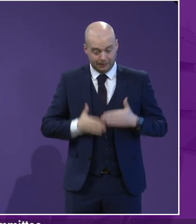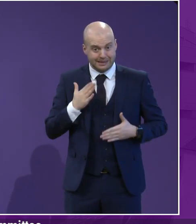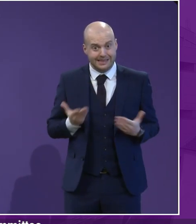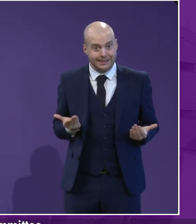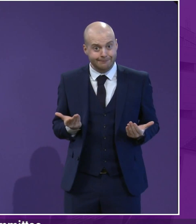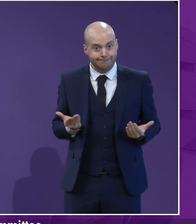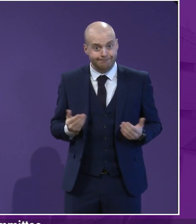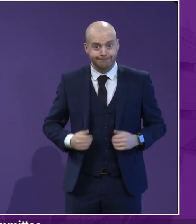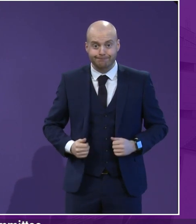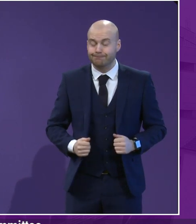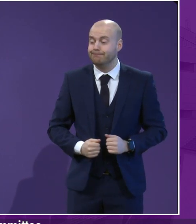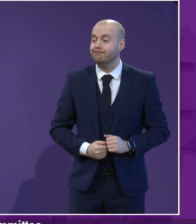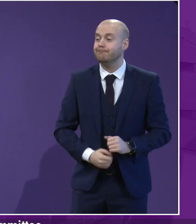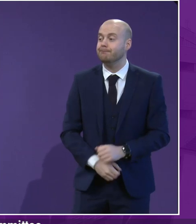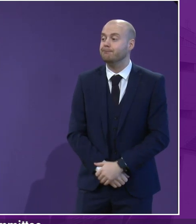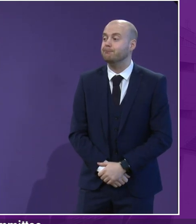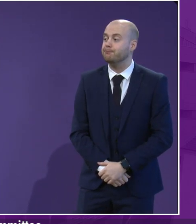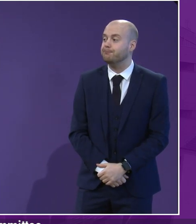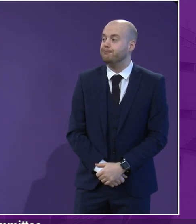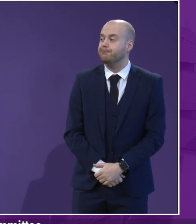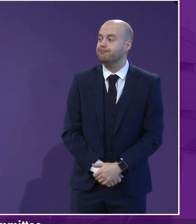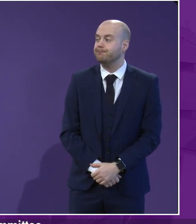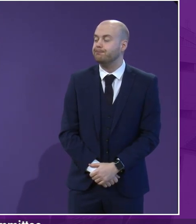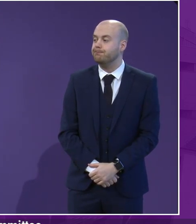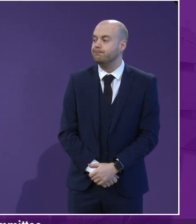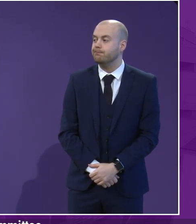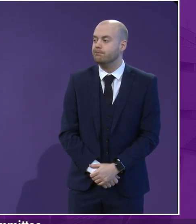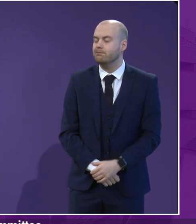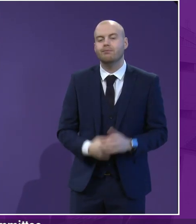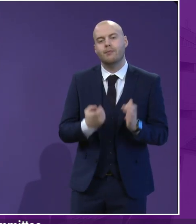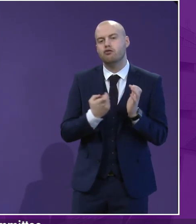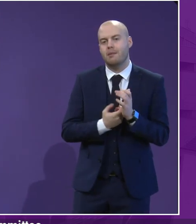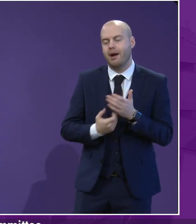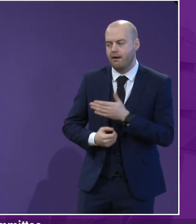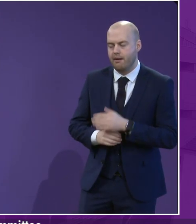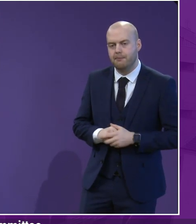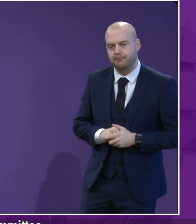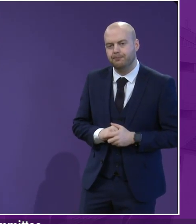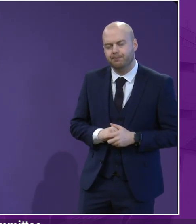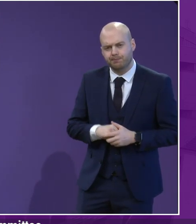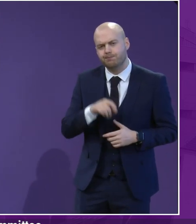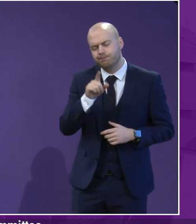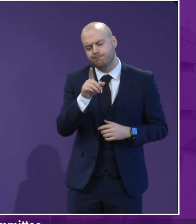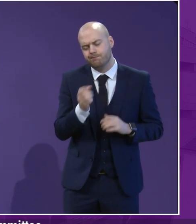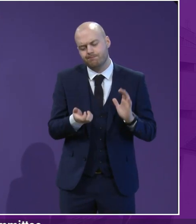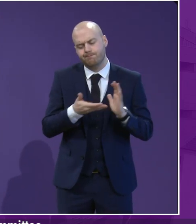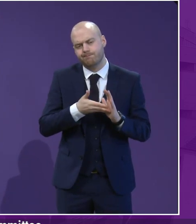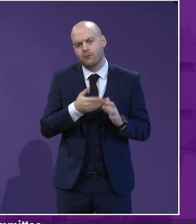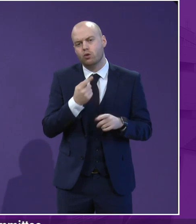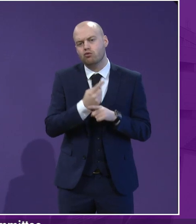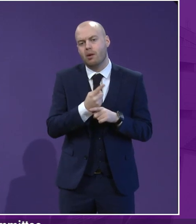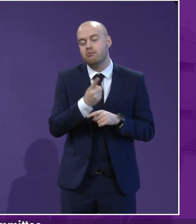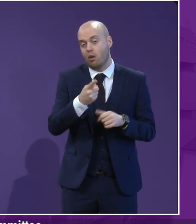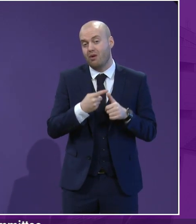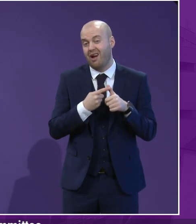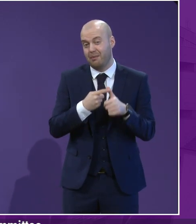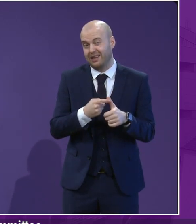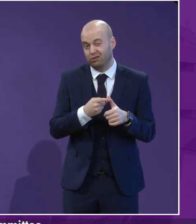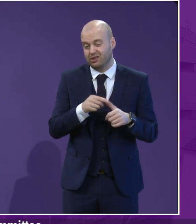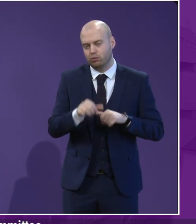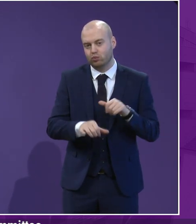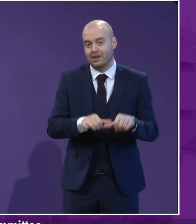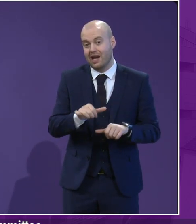universities, and these people haven't had any support for the entire first semester. And the university are trying to compensate for that, but there's limits to what the